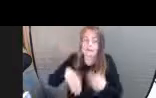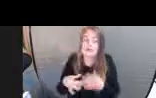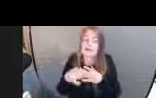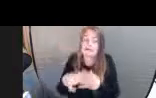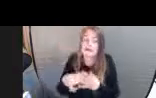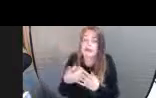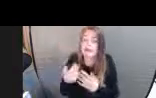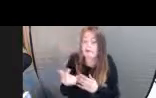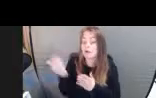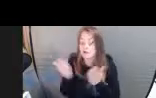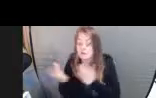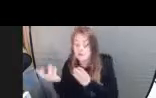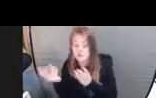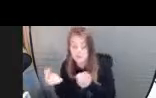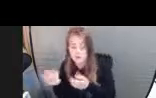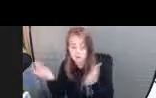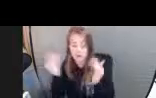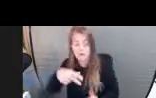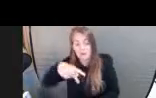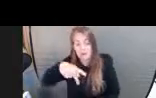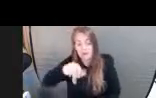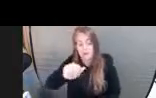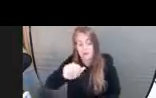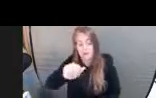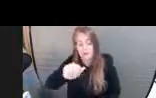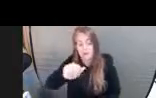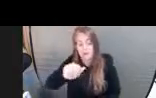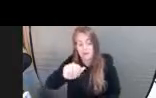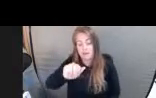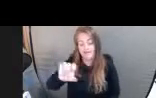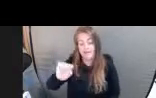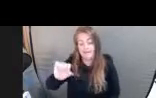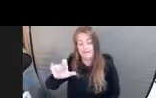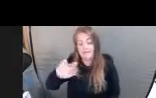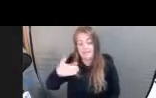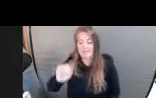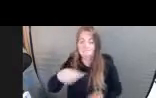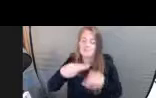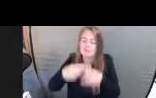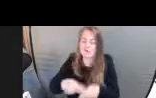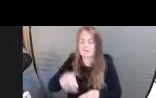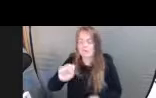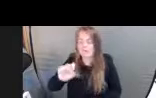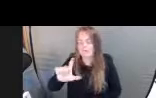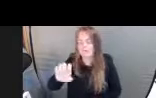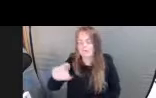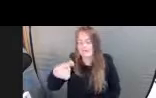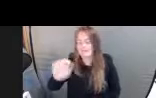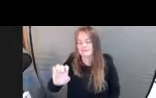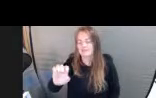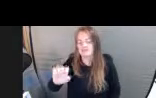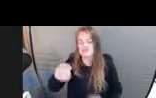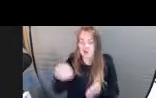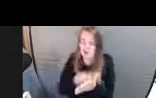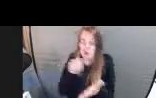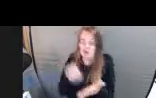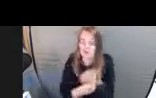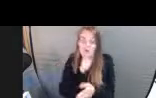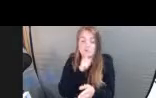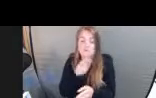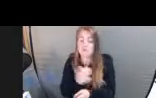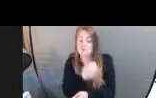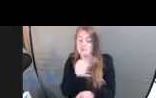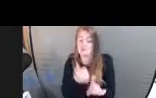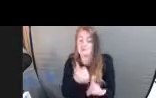dog, para-ice sledge, or what you would know as sledge hockey. Now, the city of Surrey has done incredible things with some of